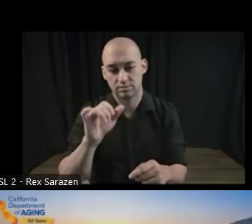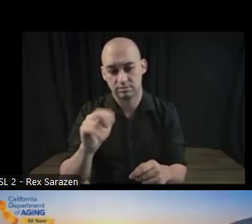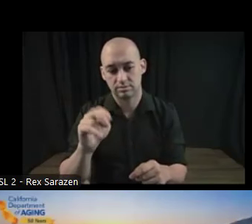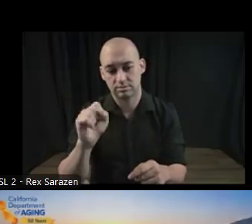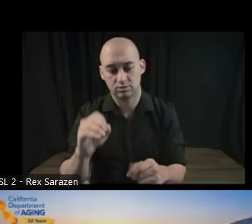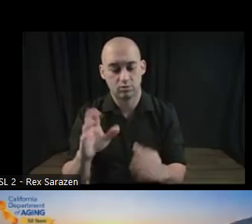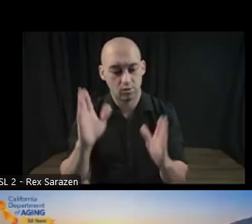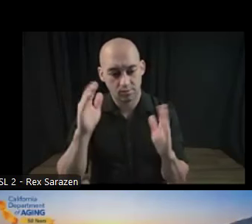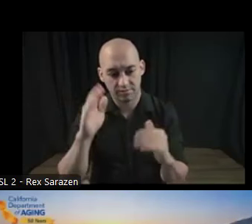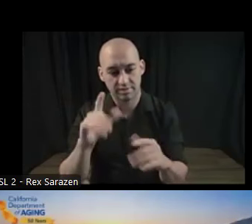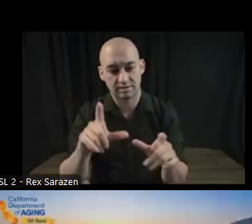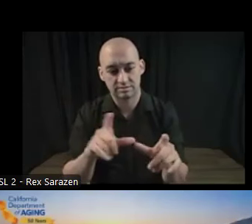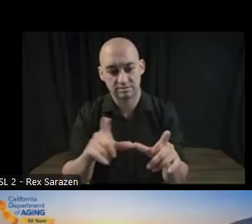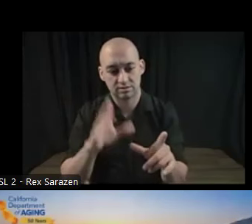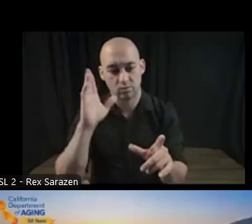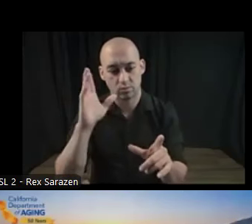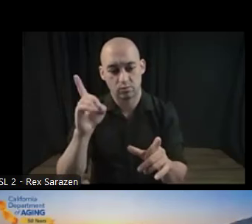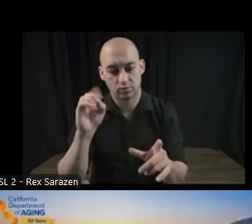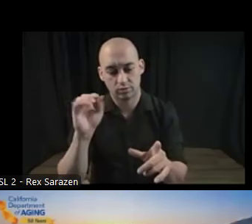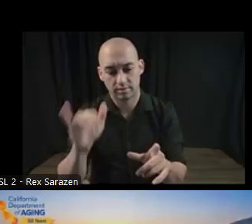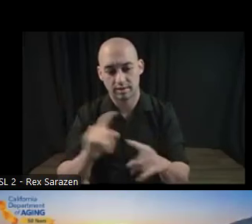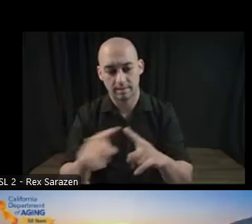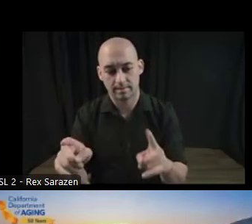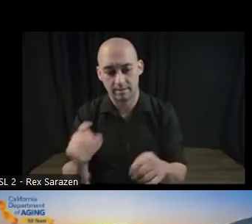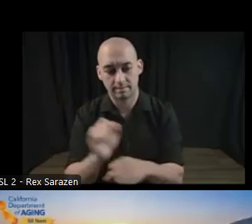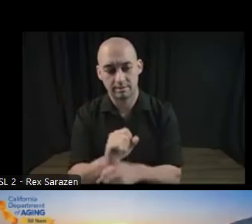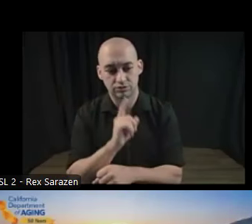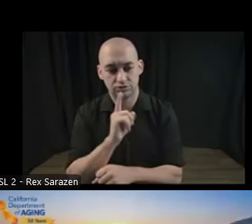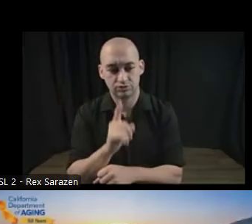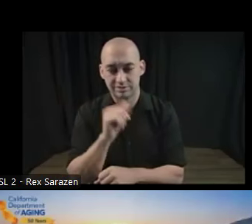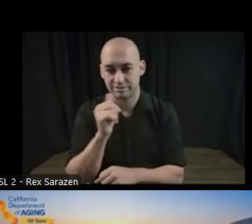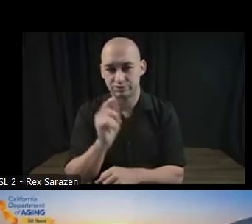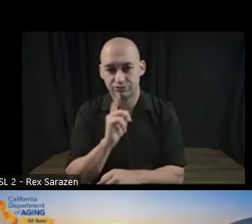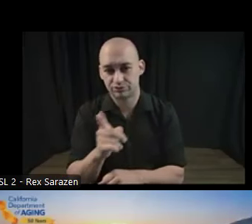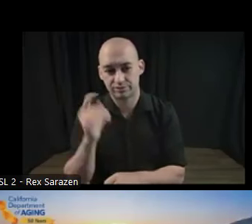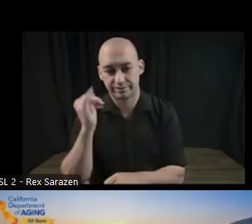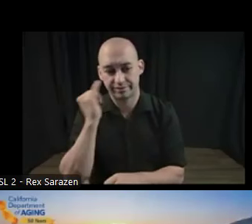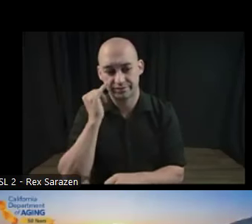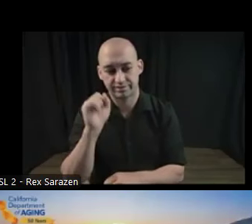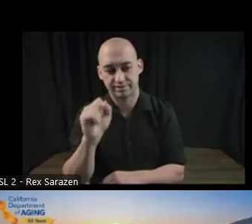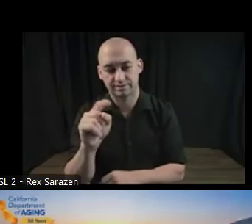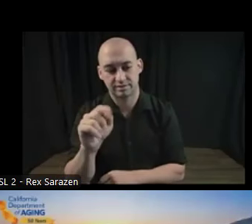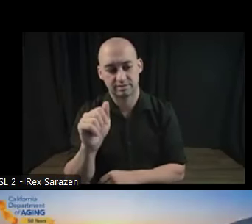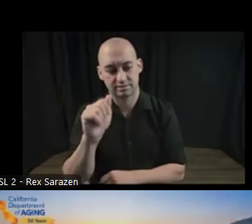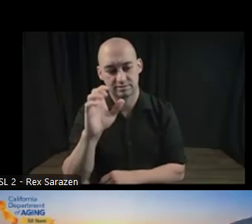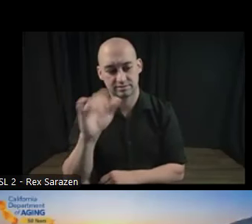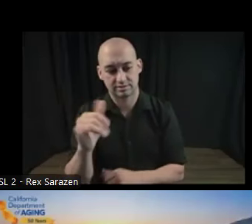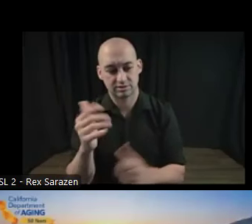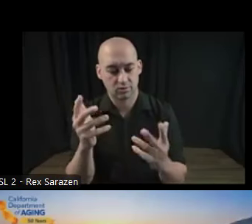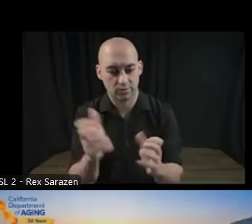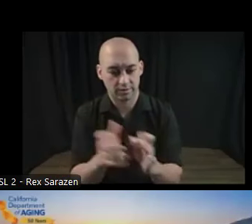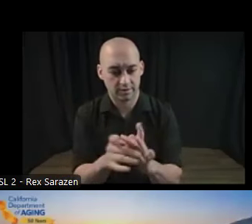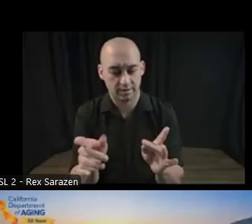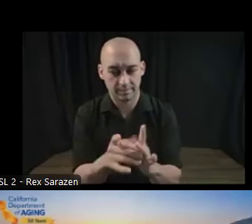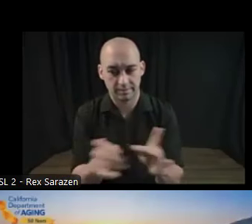hopefully licensees would be doing that, but I'm not sure, Stacy, if you can chime in on that, if you're seeing anything that yeah, they would